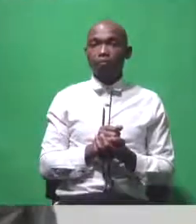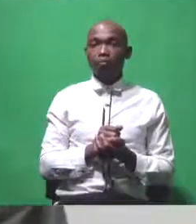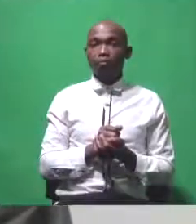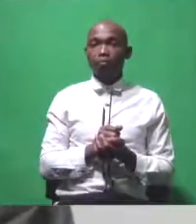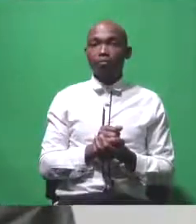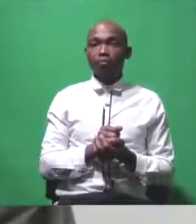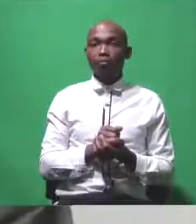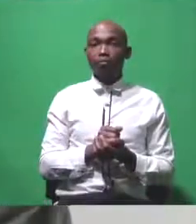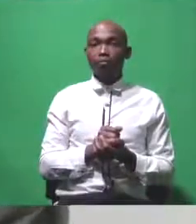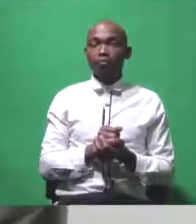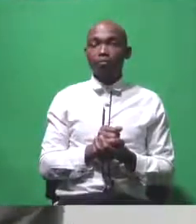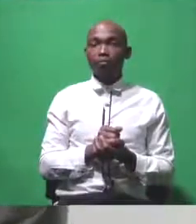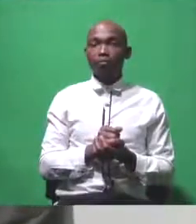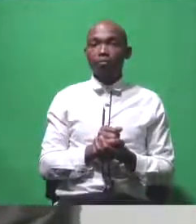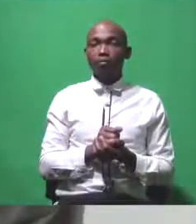150,